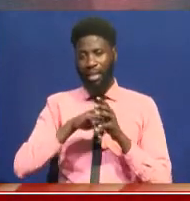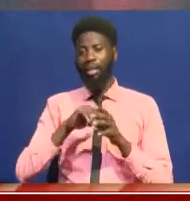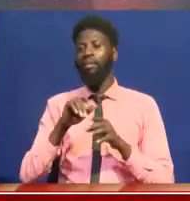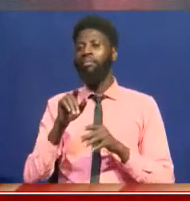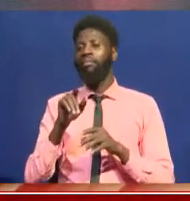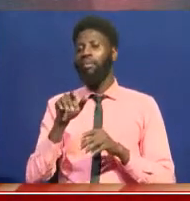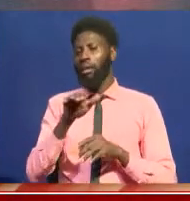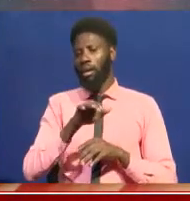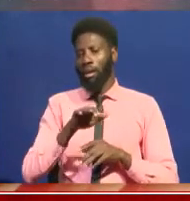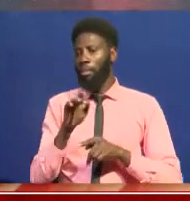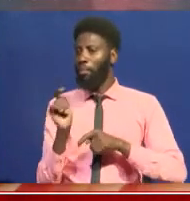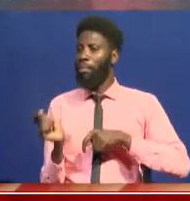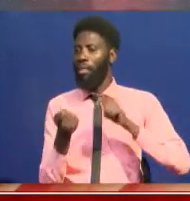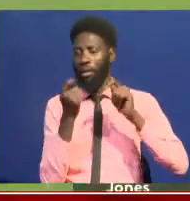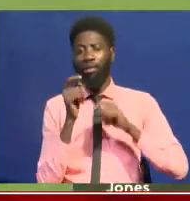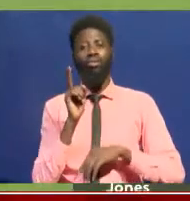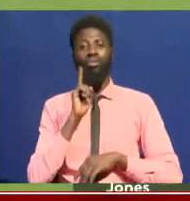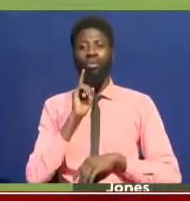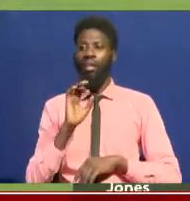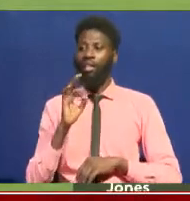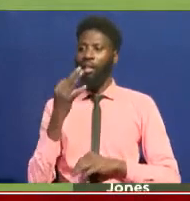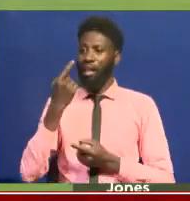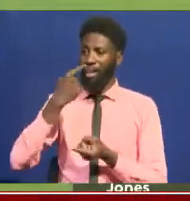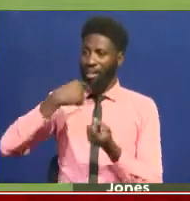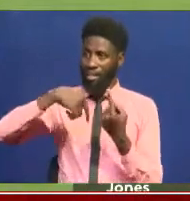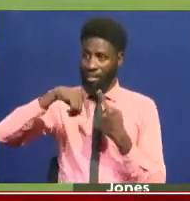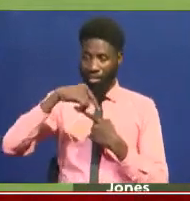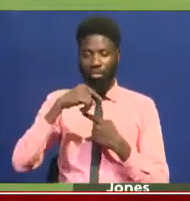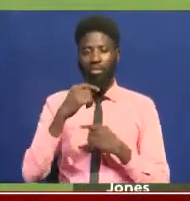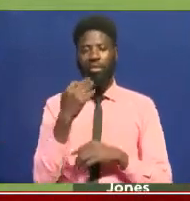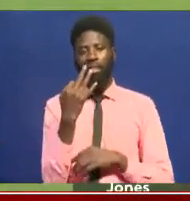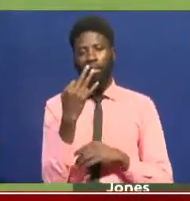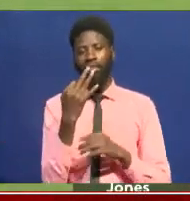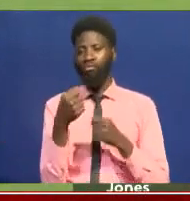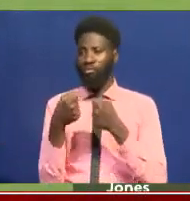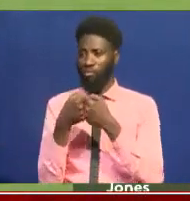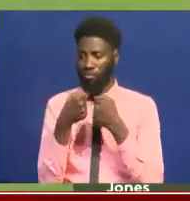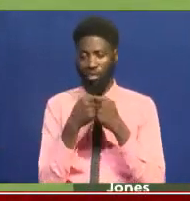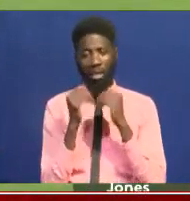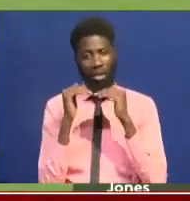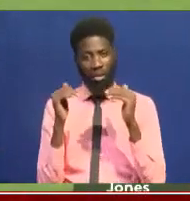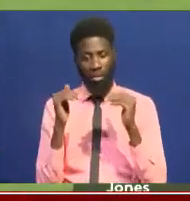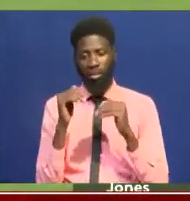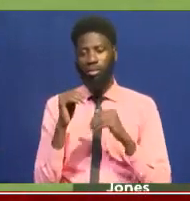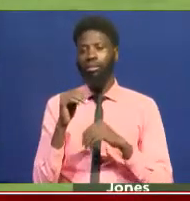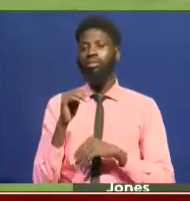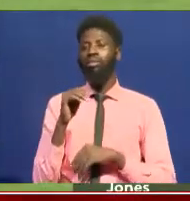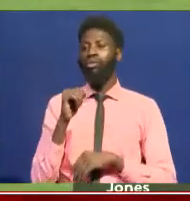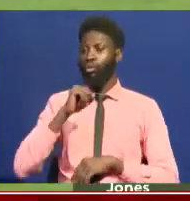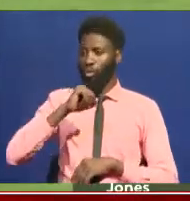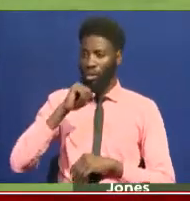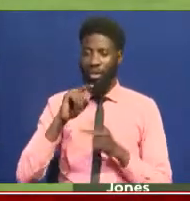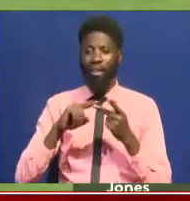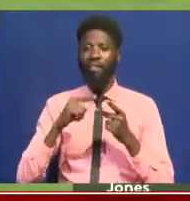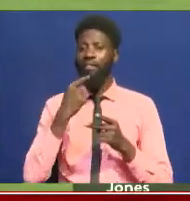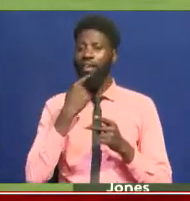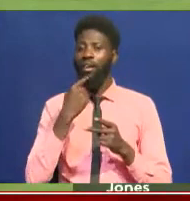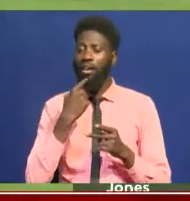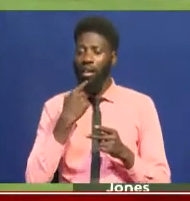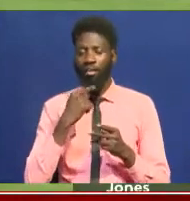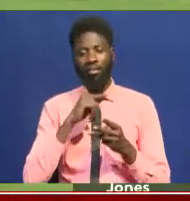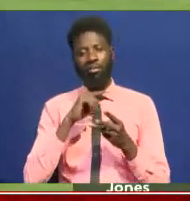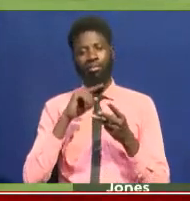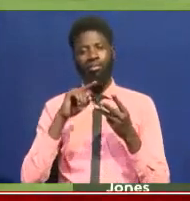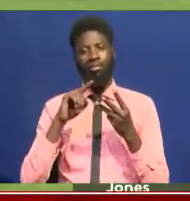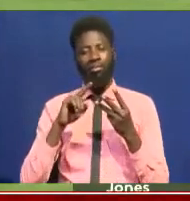Club. Going into the third round tomorrow, there is a three-way tie between Connor Simon of Scotland, Tapio Pulkkanen of Finland, and day one leader Dryas